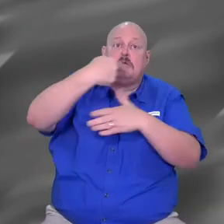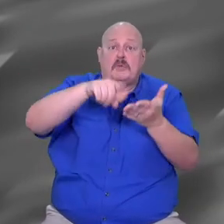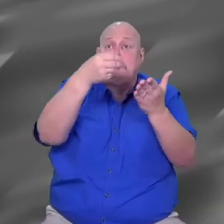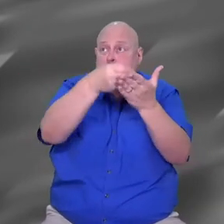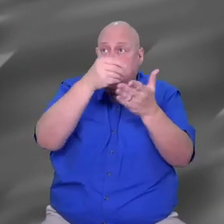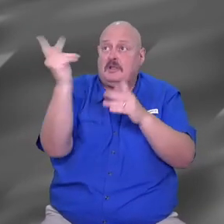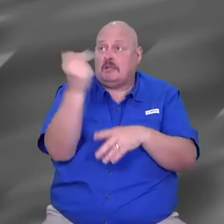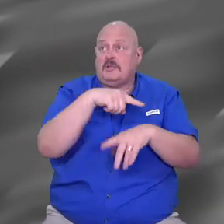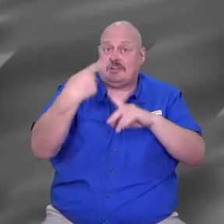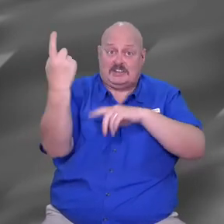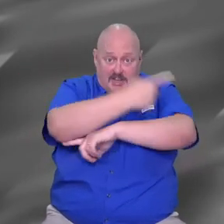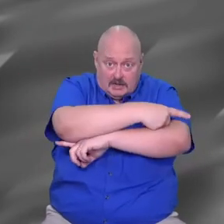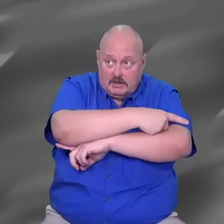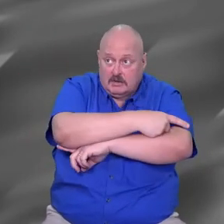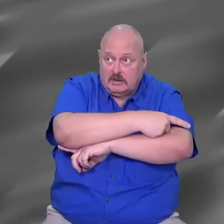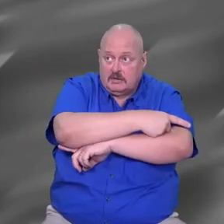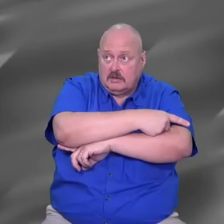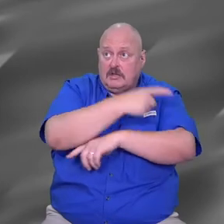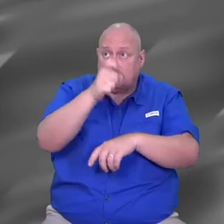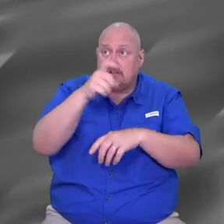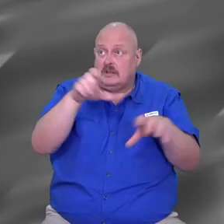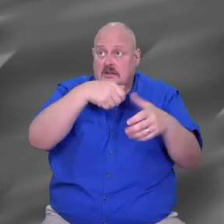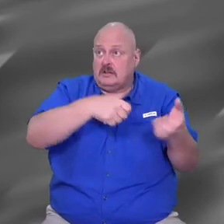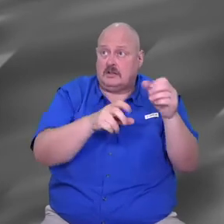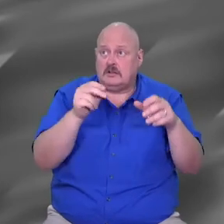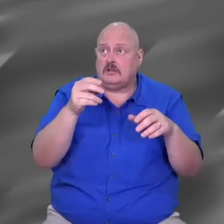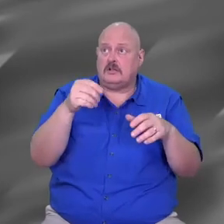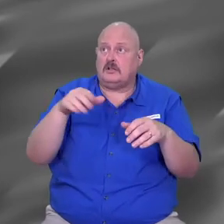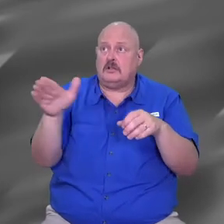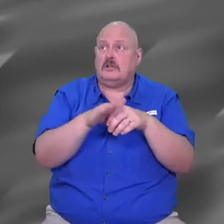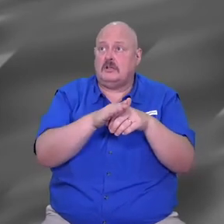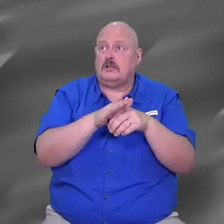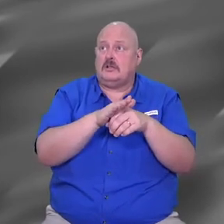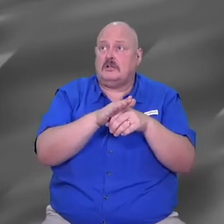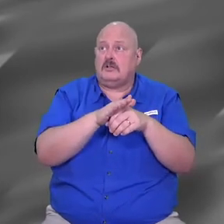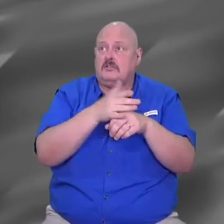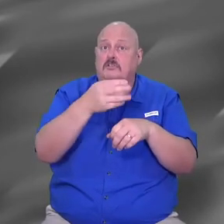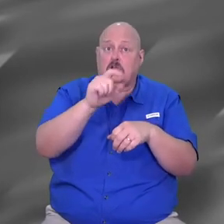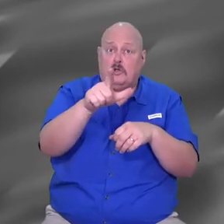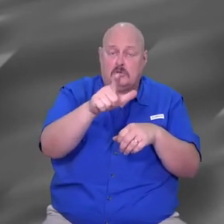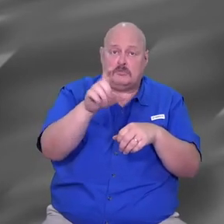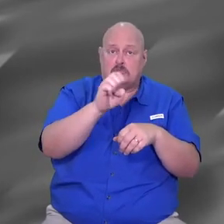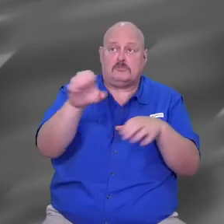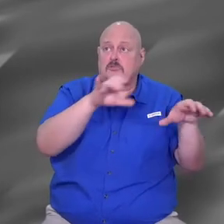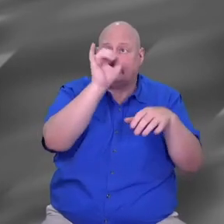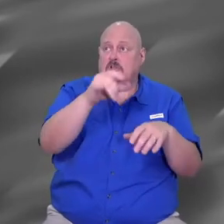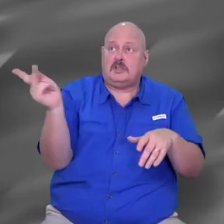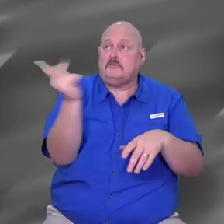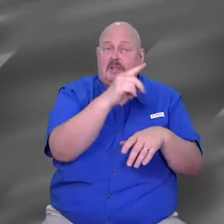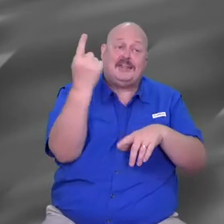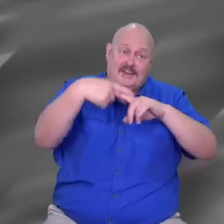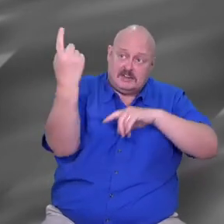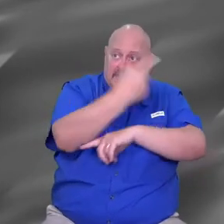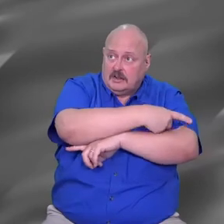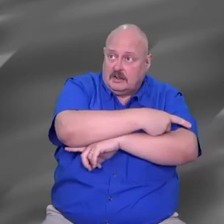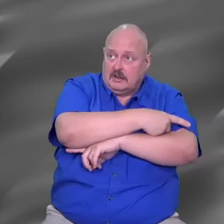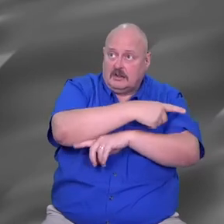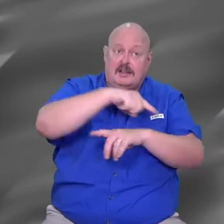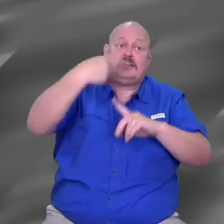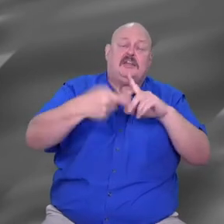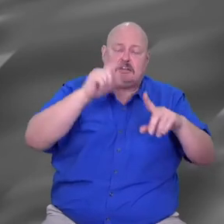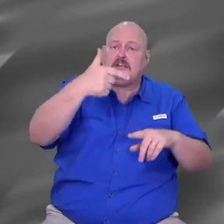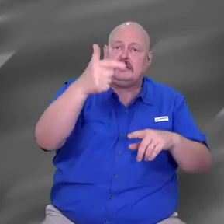came back the next day. He said, you need me to dig? He said, no, why don't you fill in the hole that you dug? So he did. He came back the next day and the next